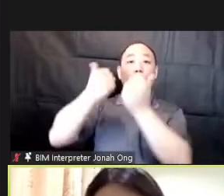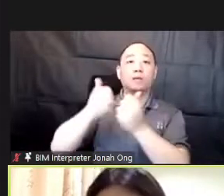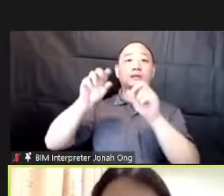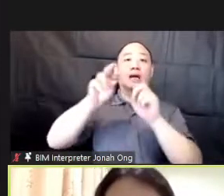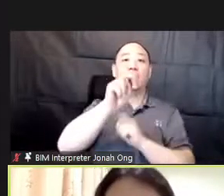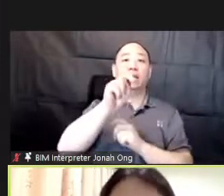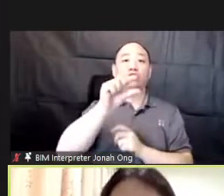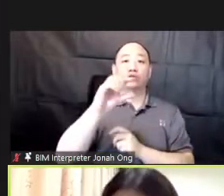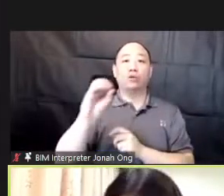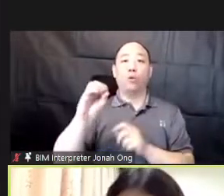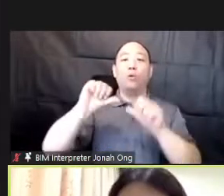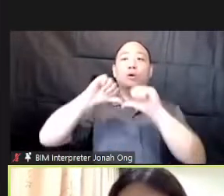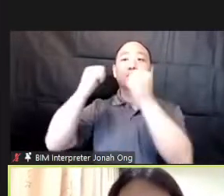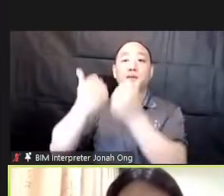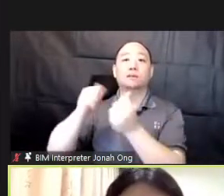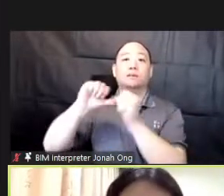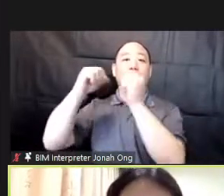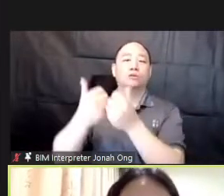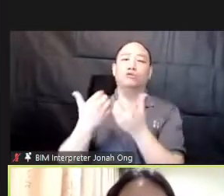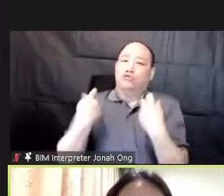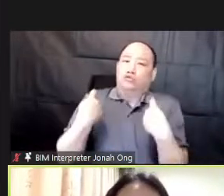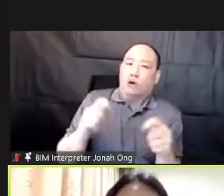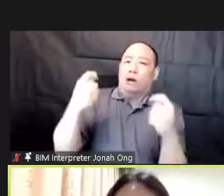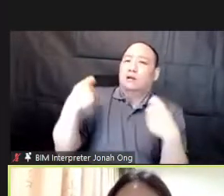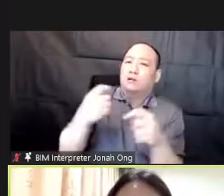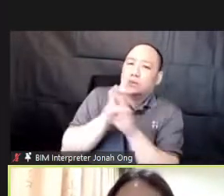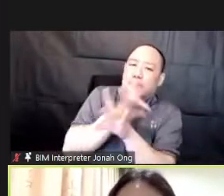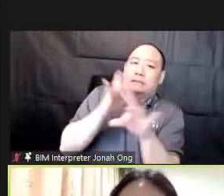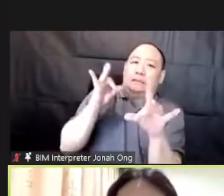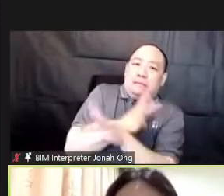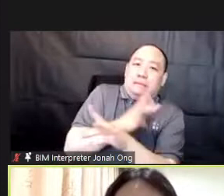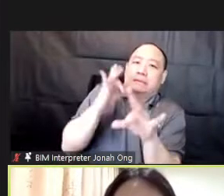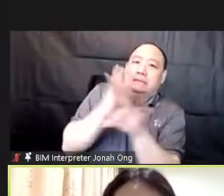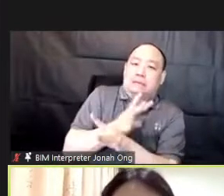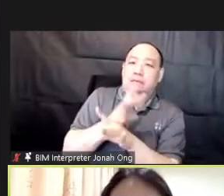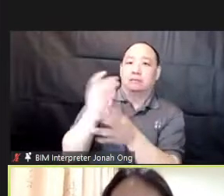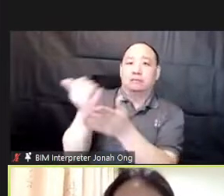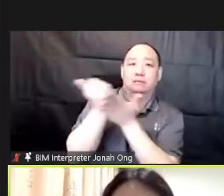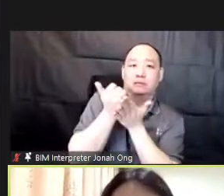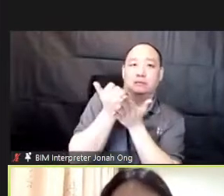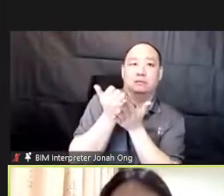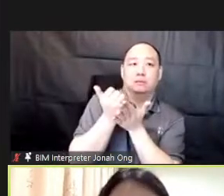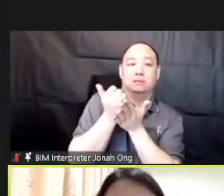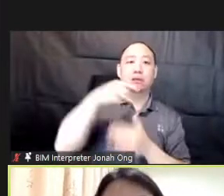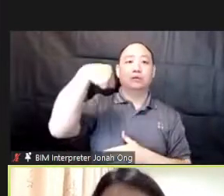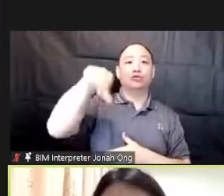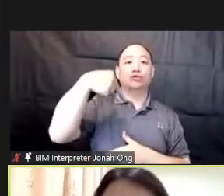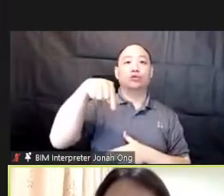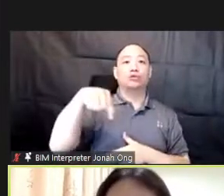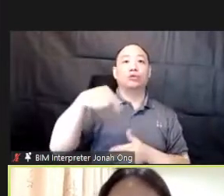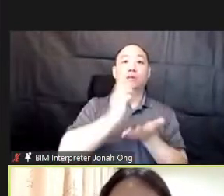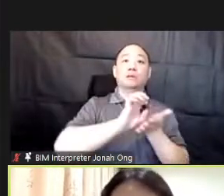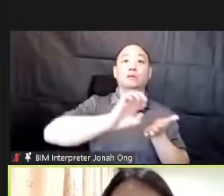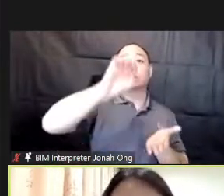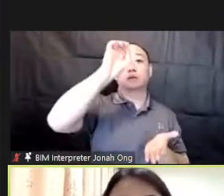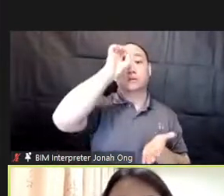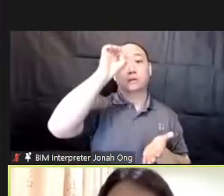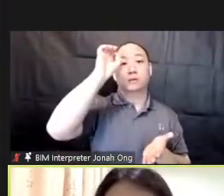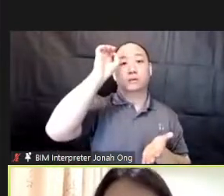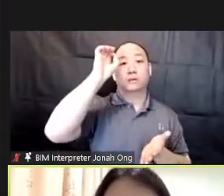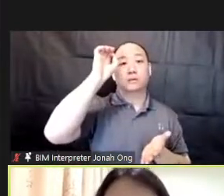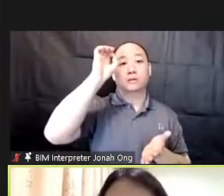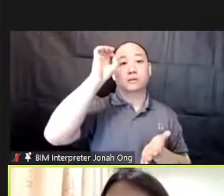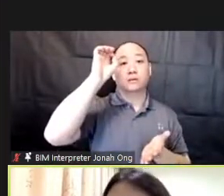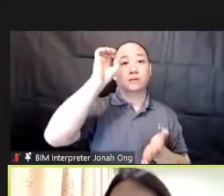there, are trying to do to solve these issues? I think number one is, we know the quality of our education system cannot be better than the quality of